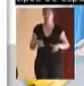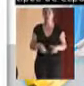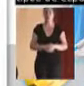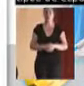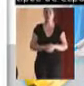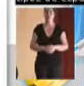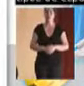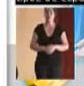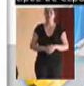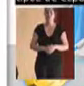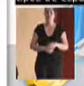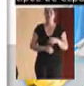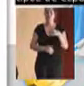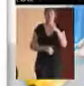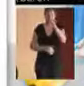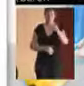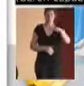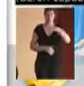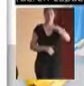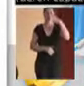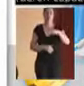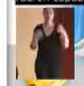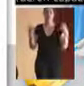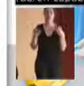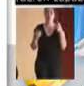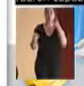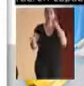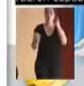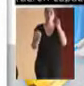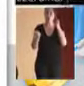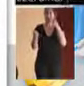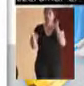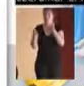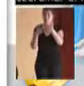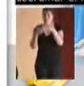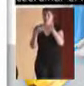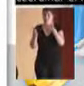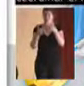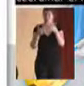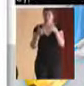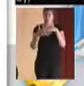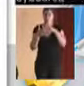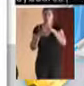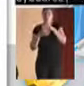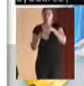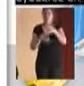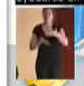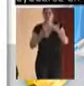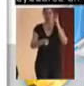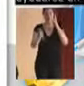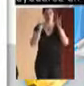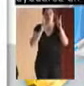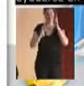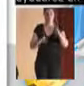light. And they were able to coordinate their hand movement to help